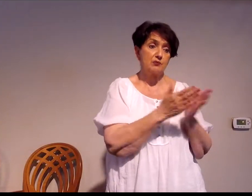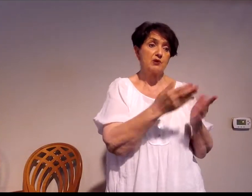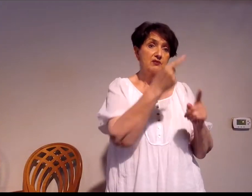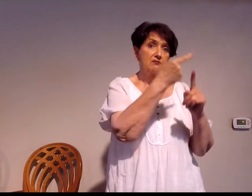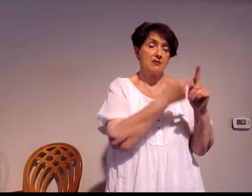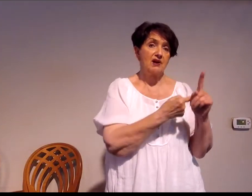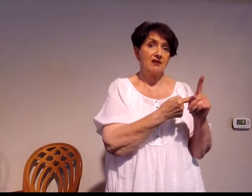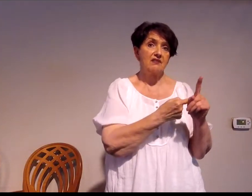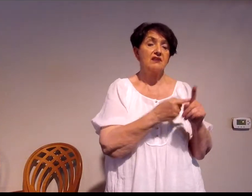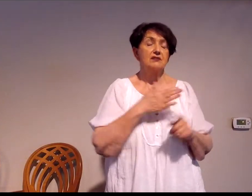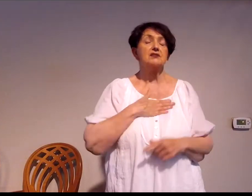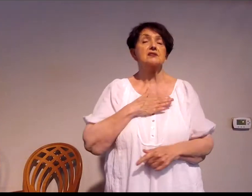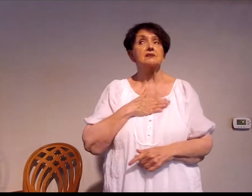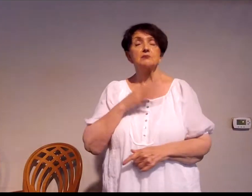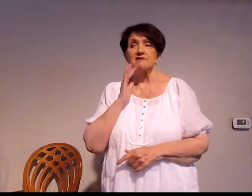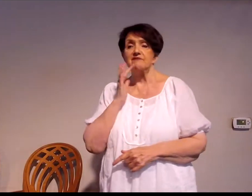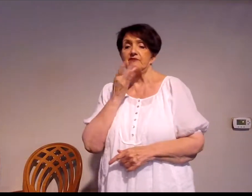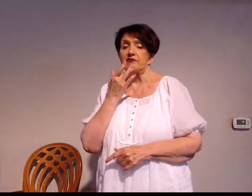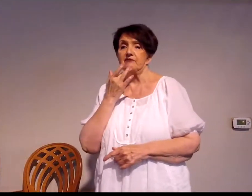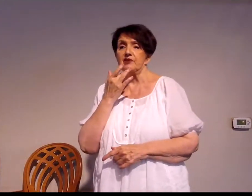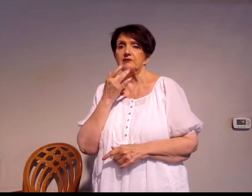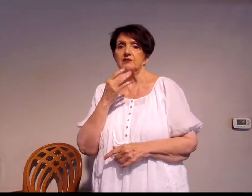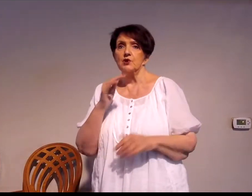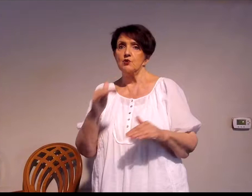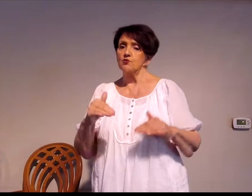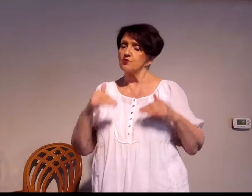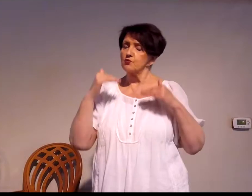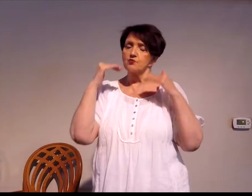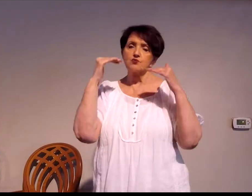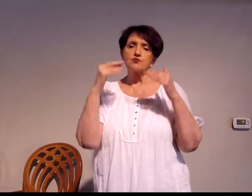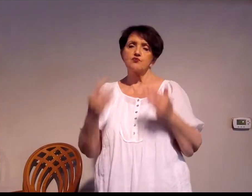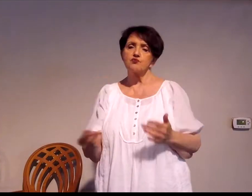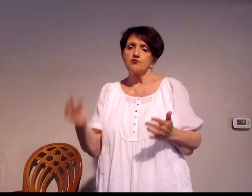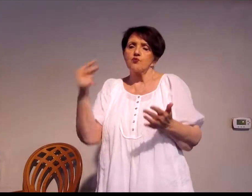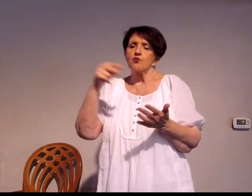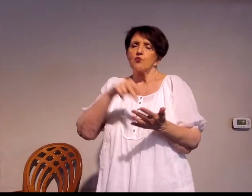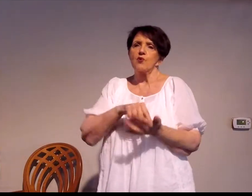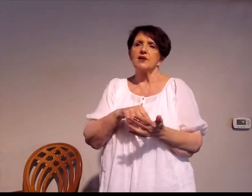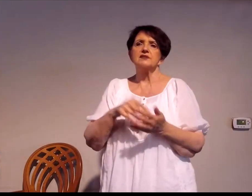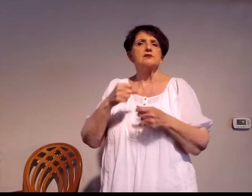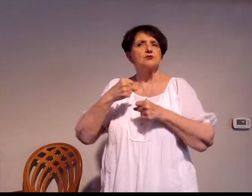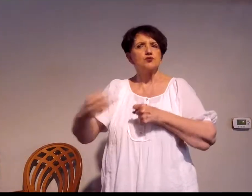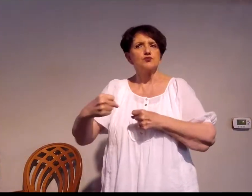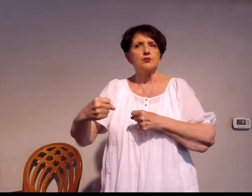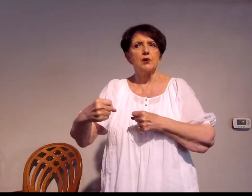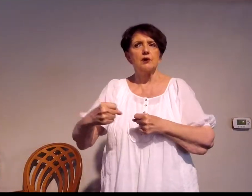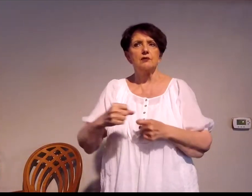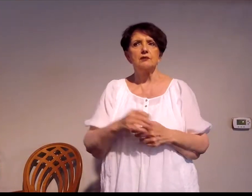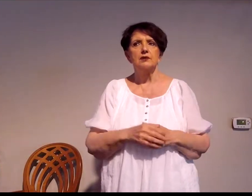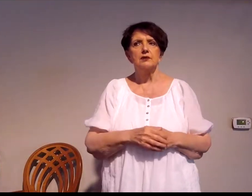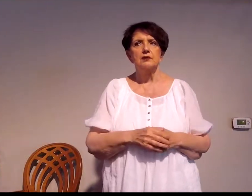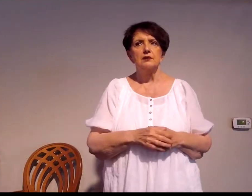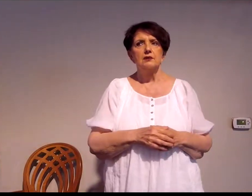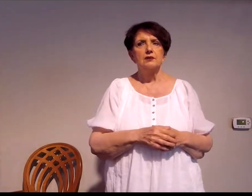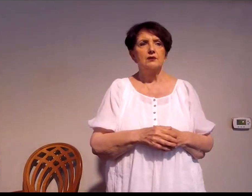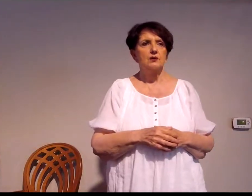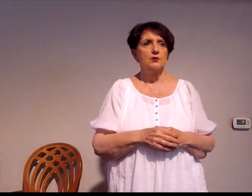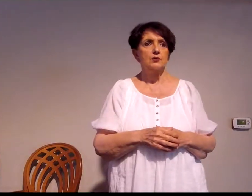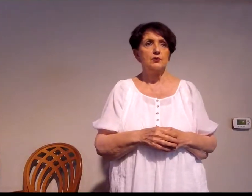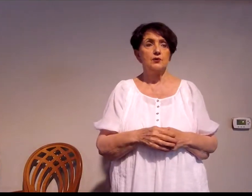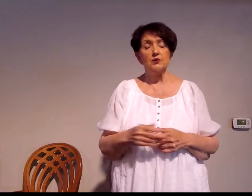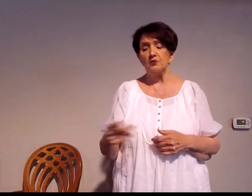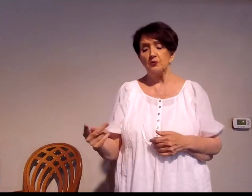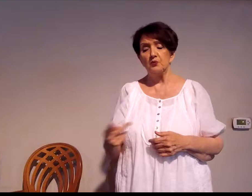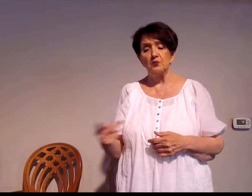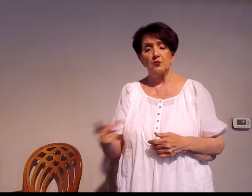by far my favorite, Rising Strong. And there's so much content, there's no way she and I can cover it all in the month of